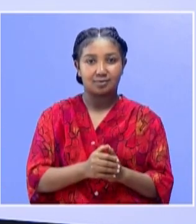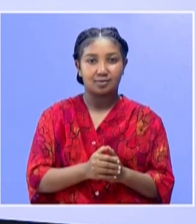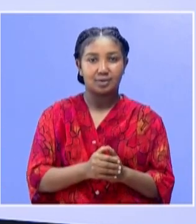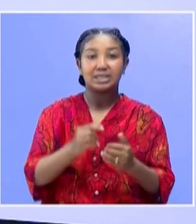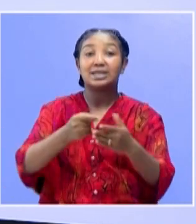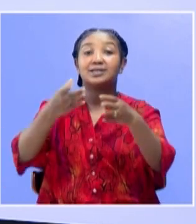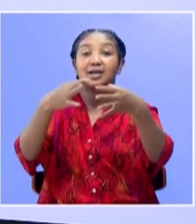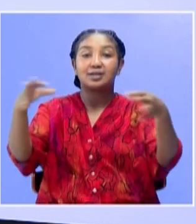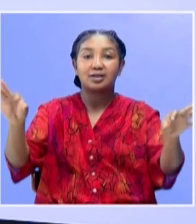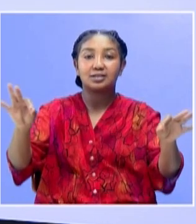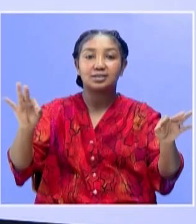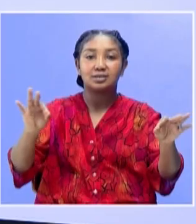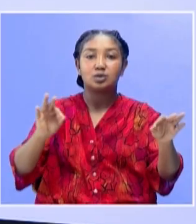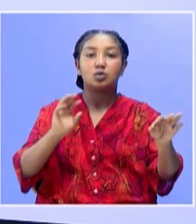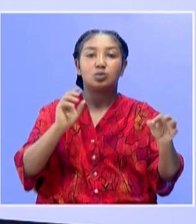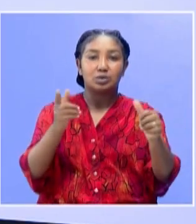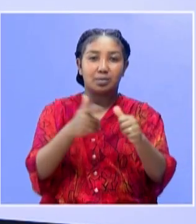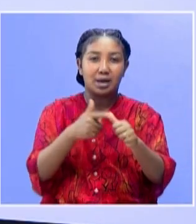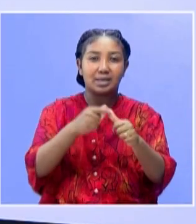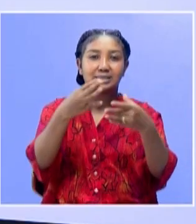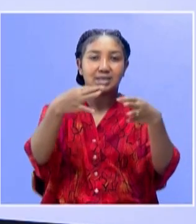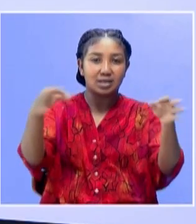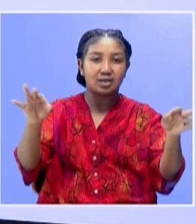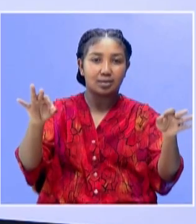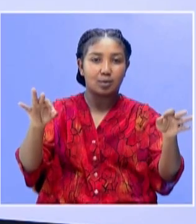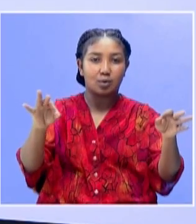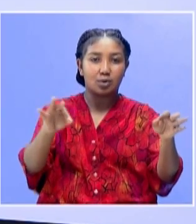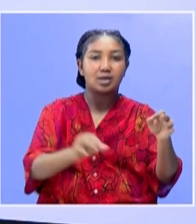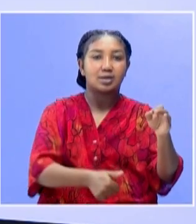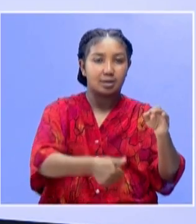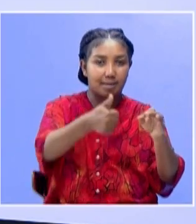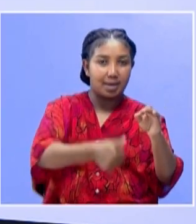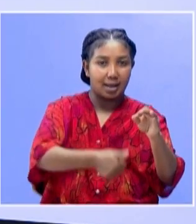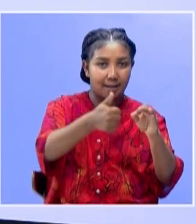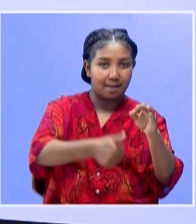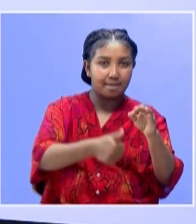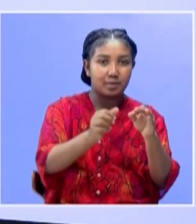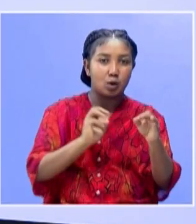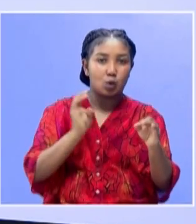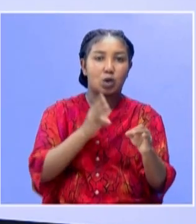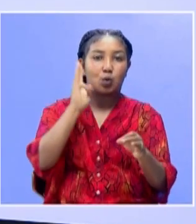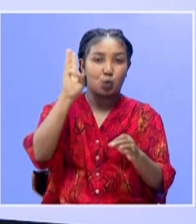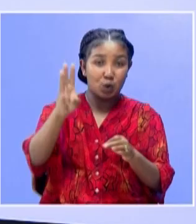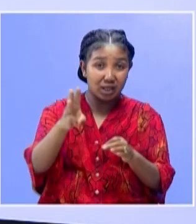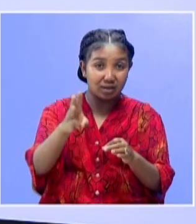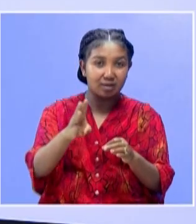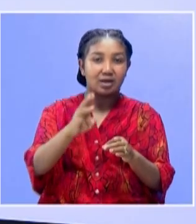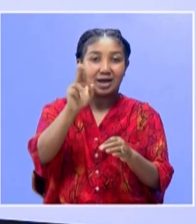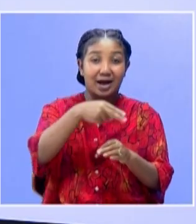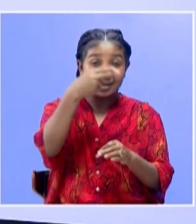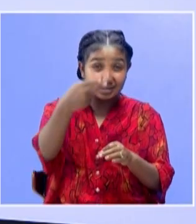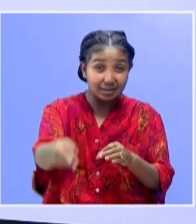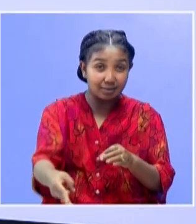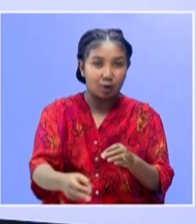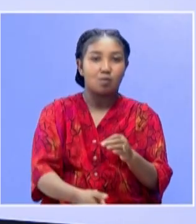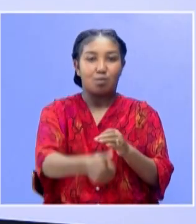in this sentence, we begin our sentence by the main clause. Good. We will cancel our program is